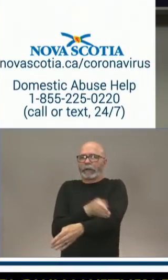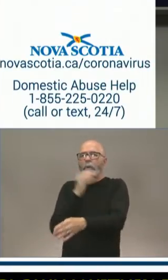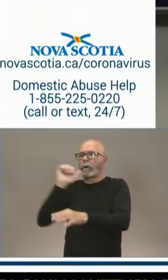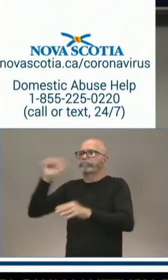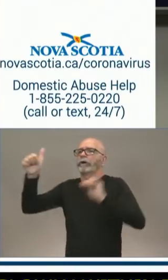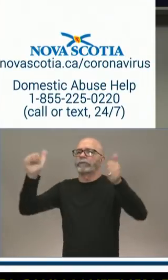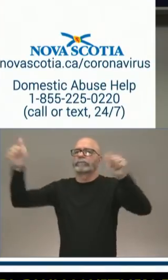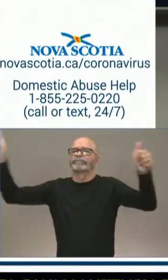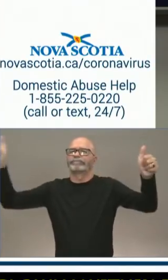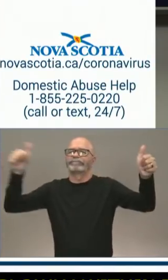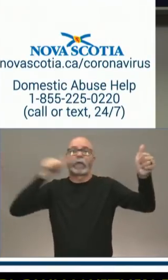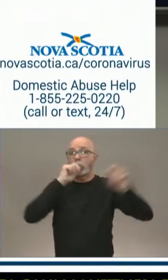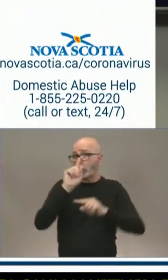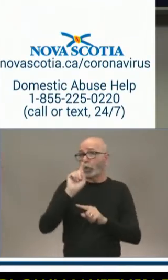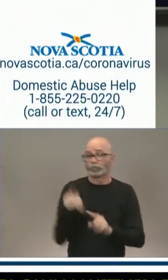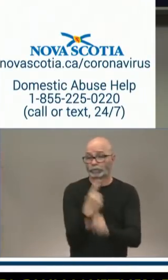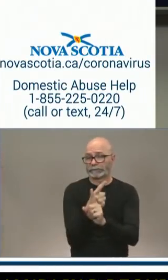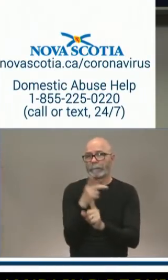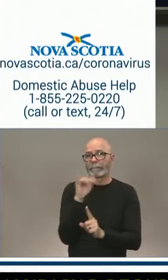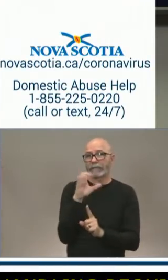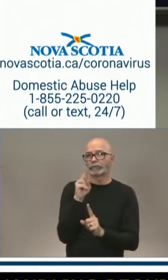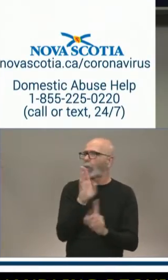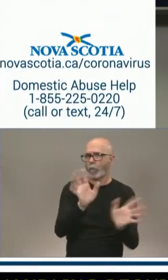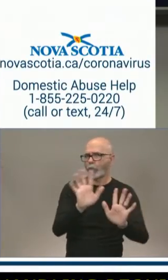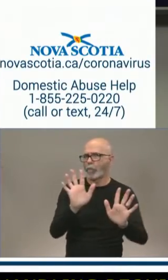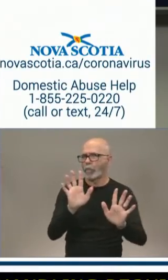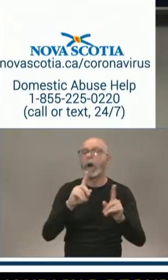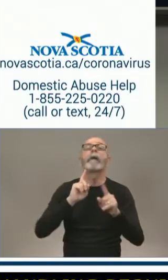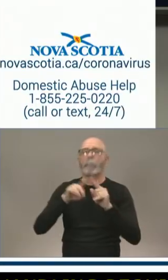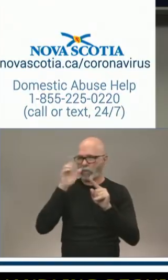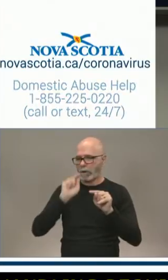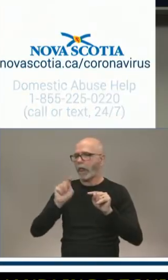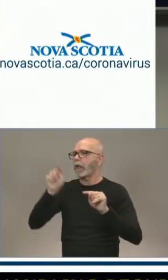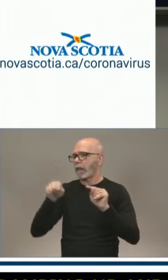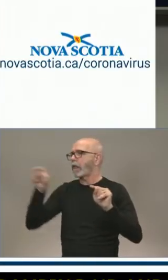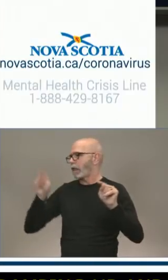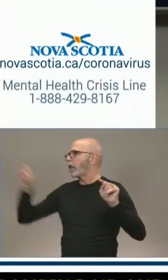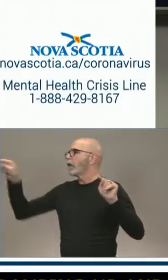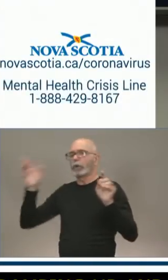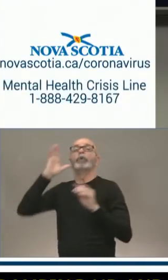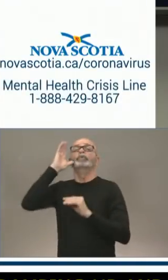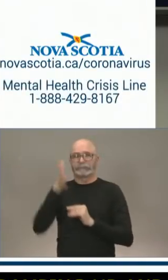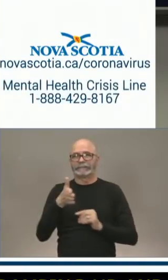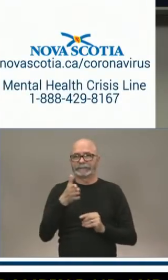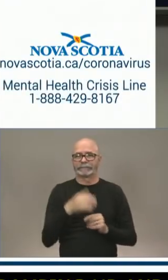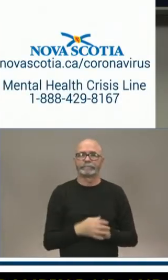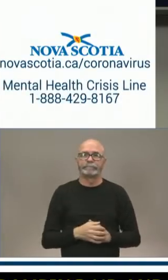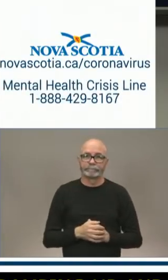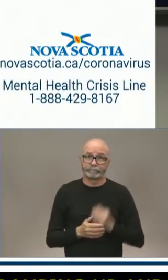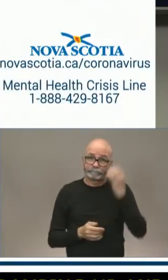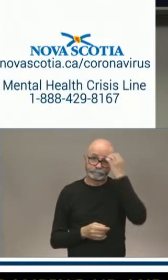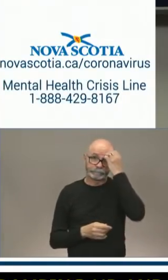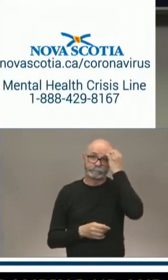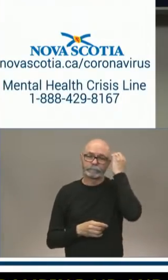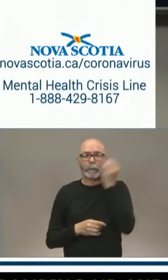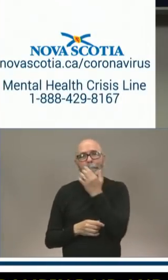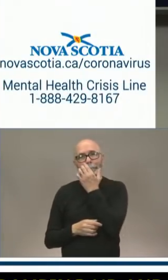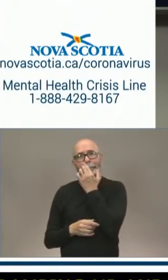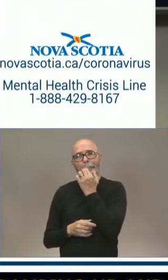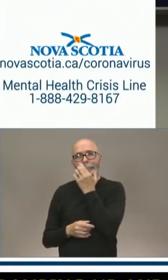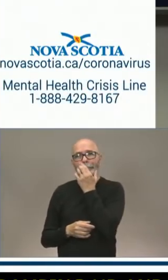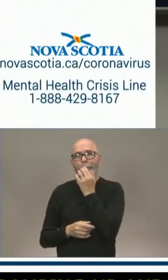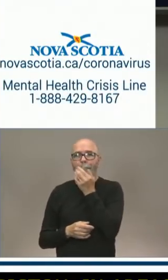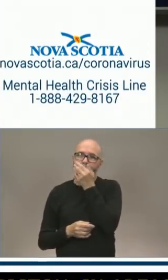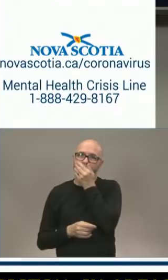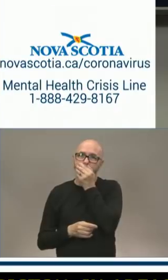in areas around the whole province as we build other types of models of community vaccine. I have to point out we have